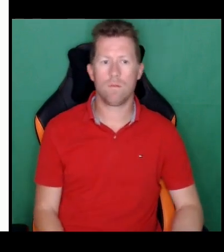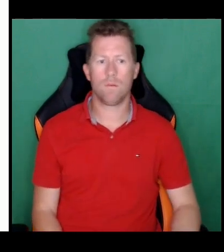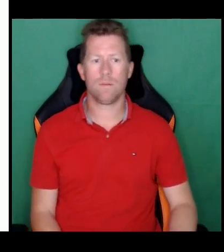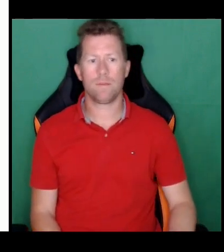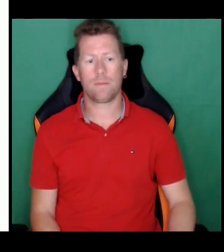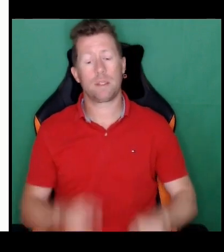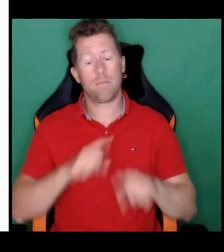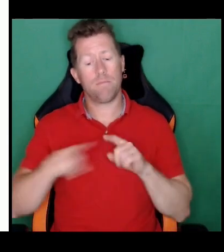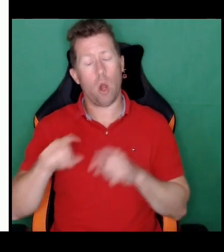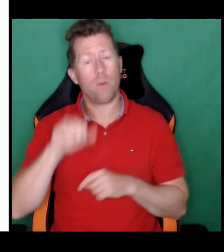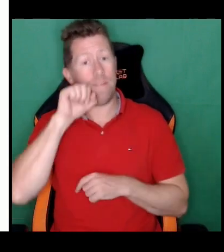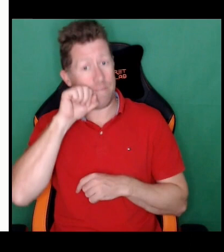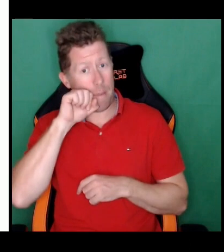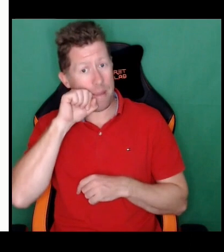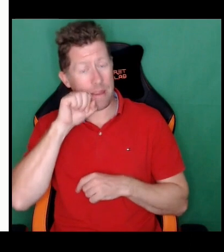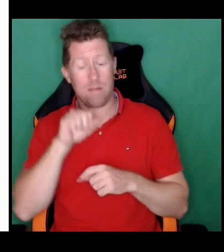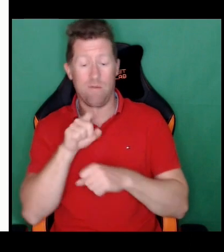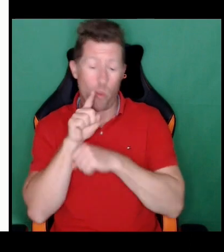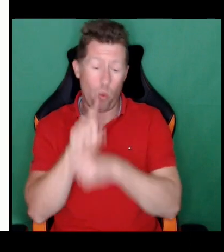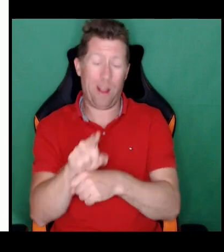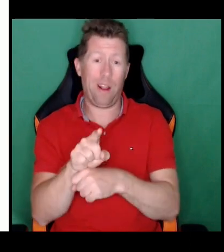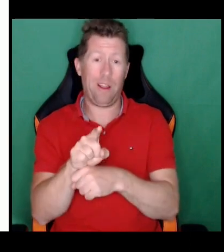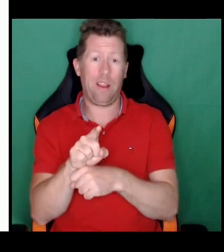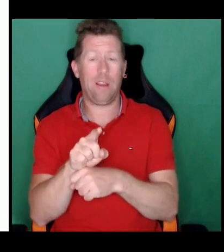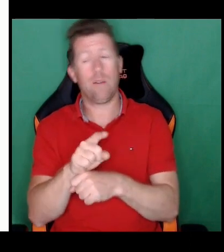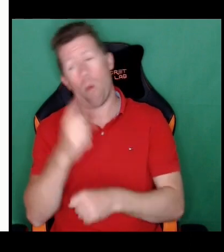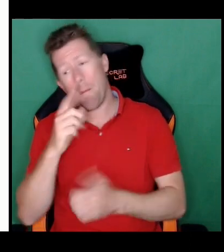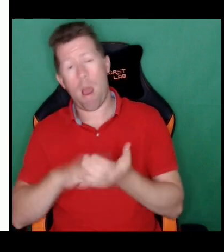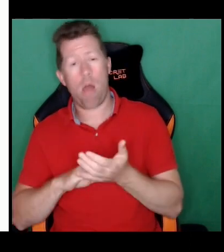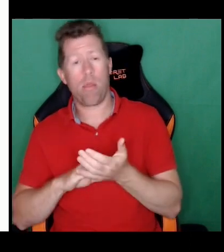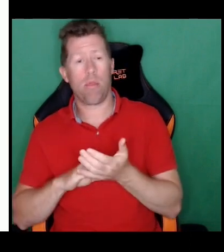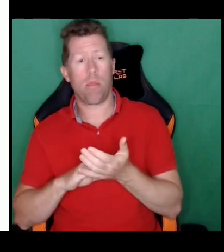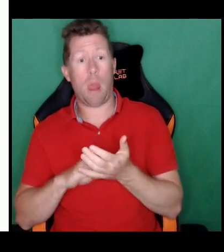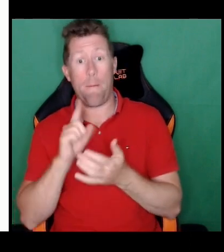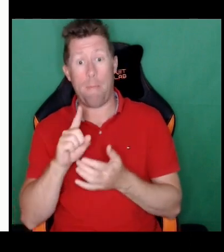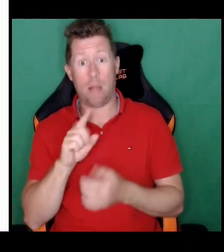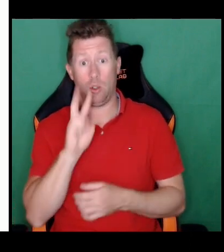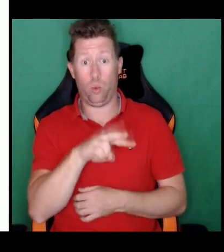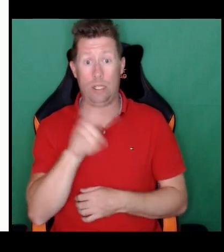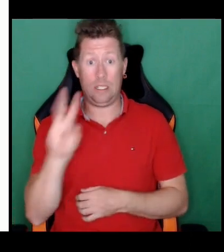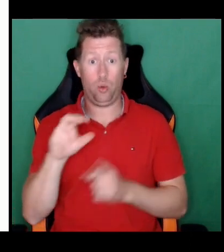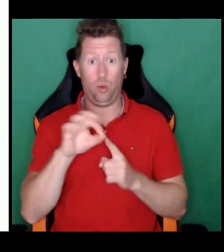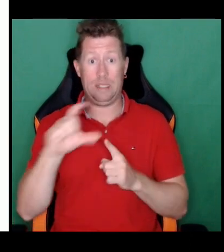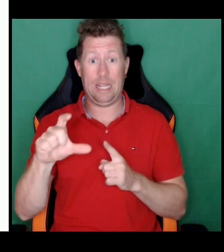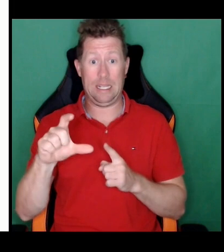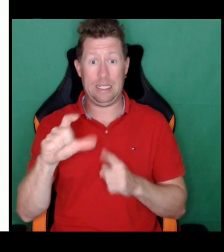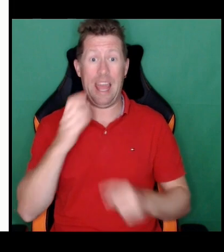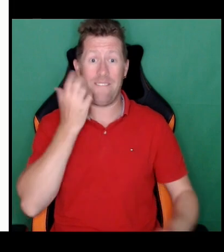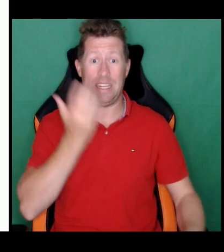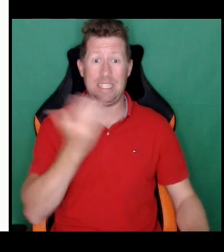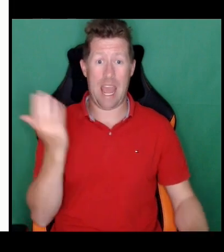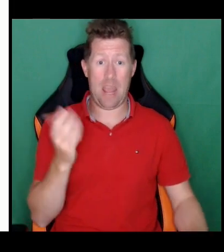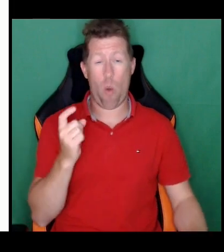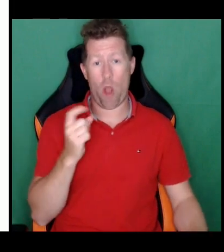Most are vaping, as I said, weekly to monthly, but concerningly, 22% of this group are vaping daily or